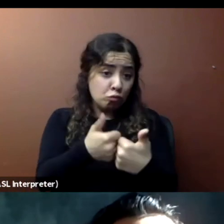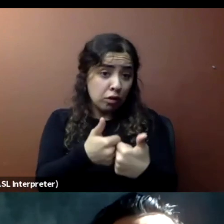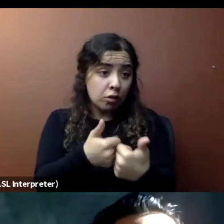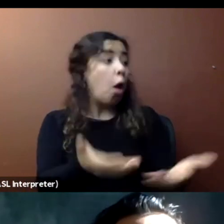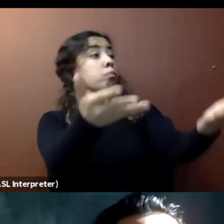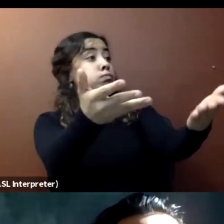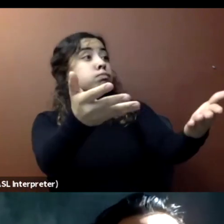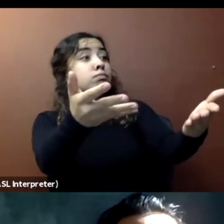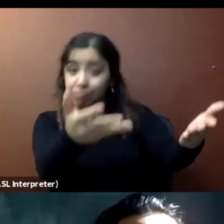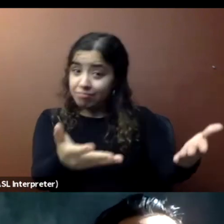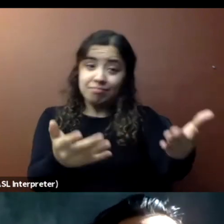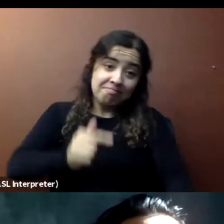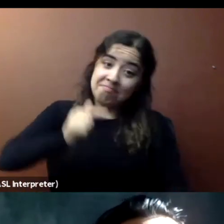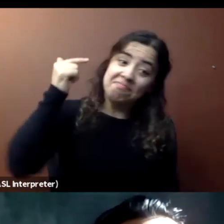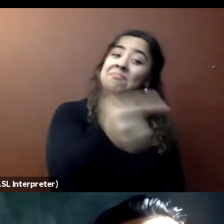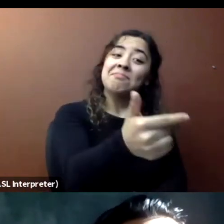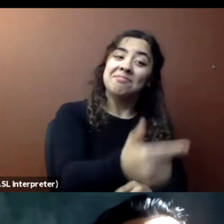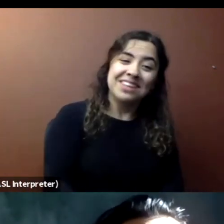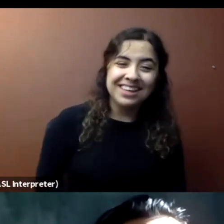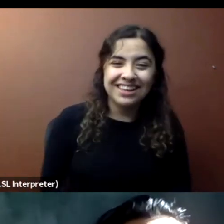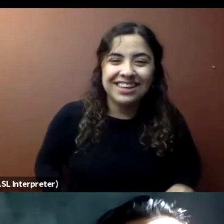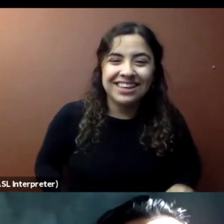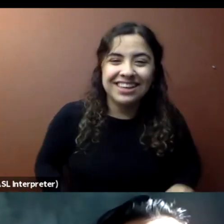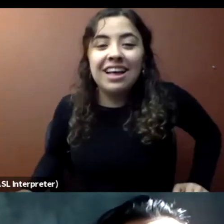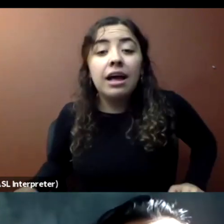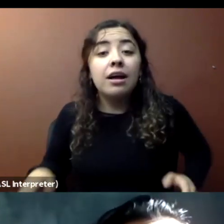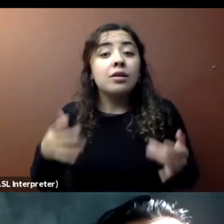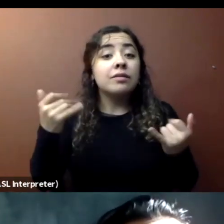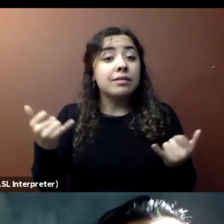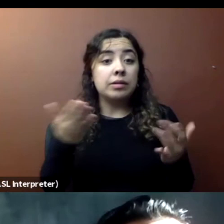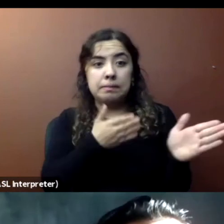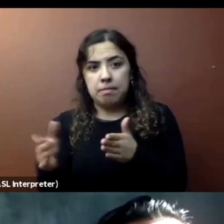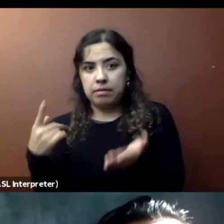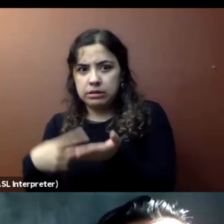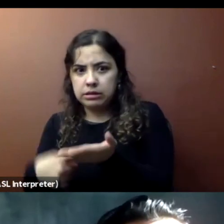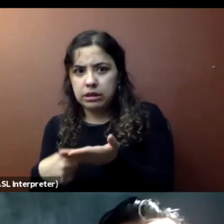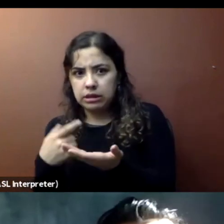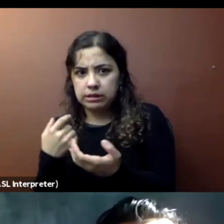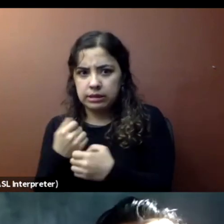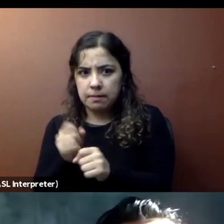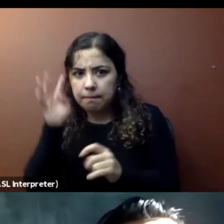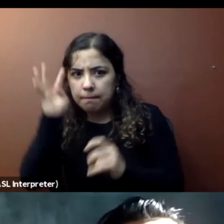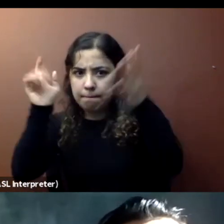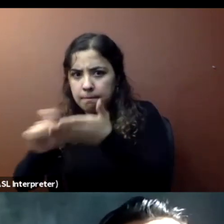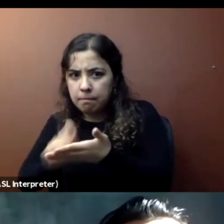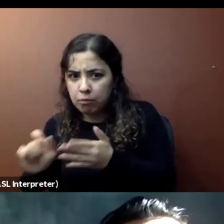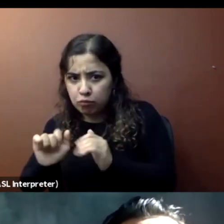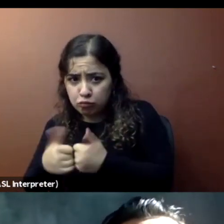needed to vamp, just needed to fill it. Of course. So I was gonna move into the Maker Challenge unless there was anything else you wanted to cover